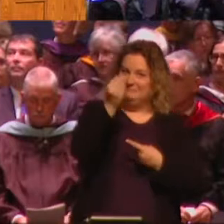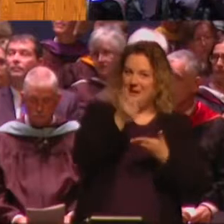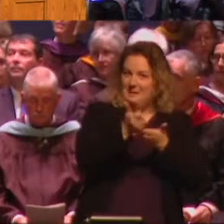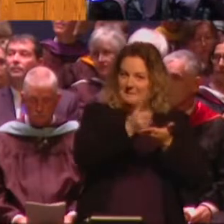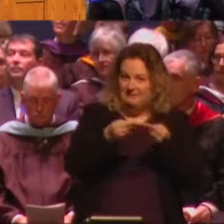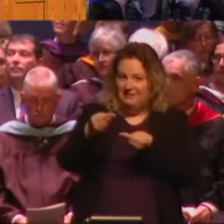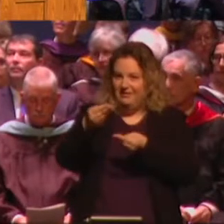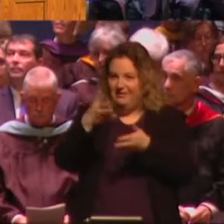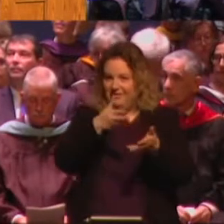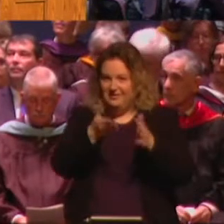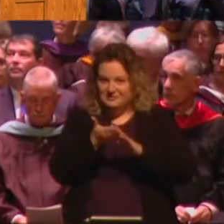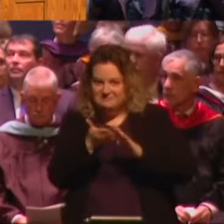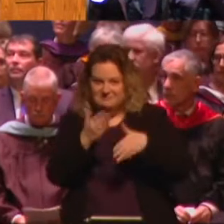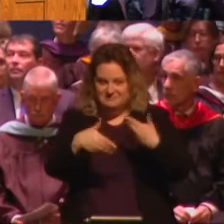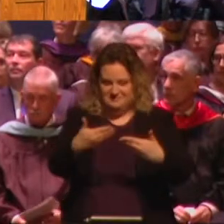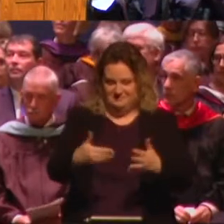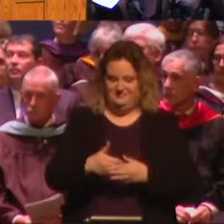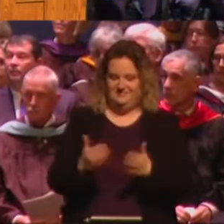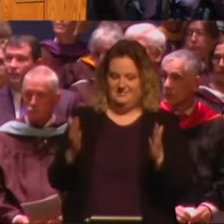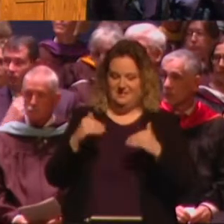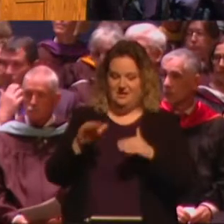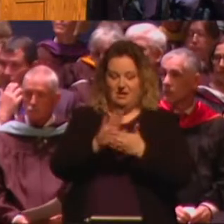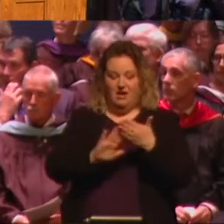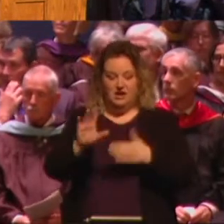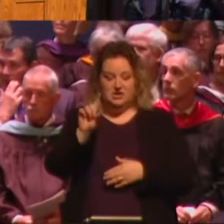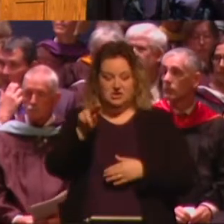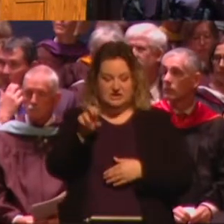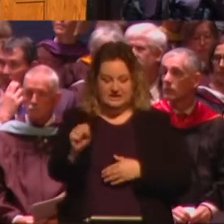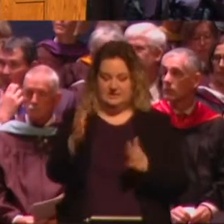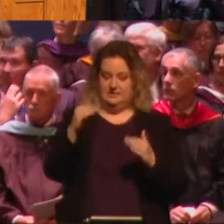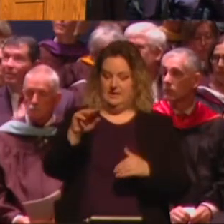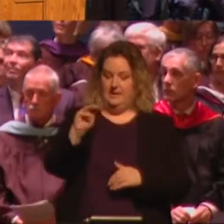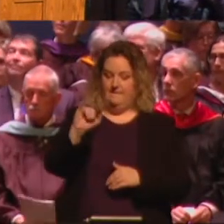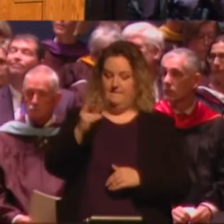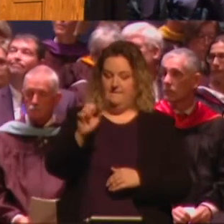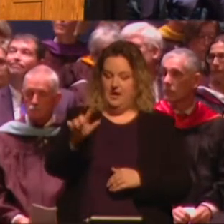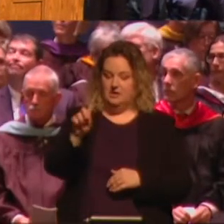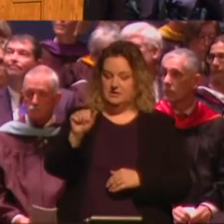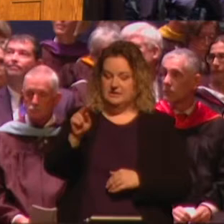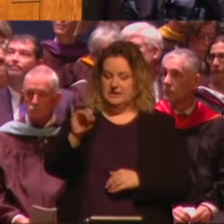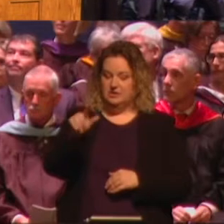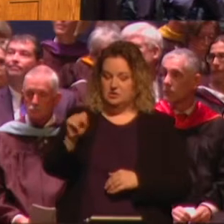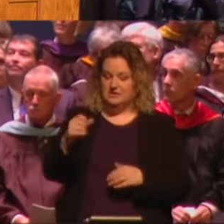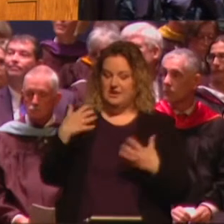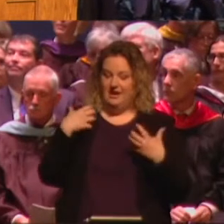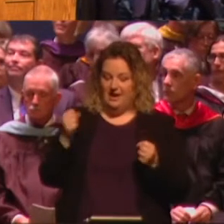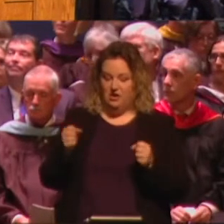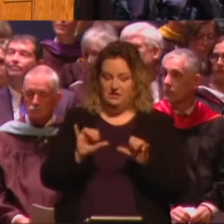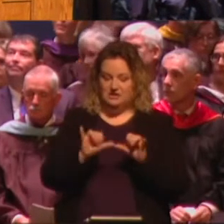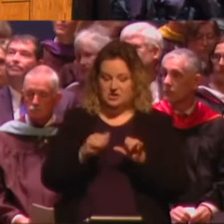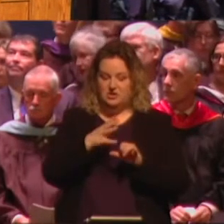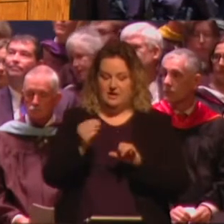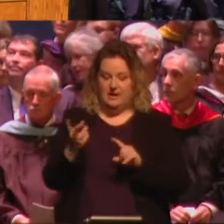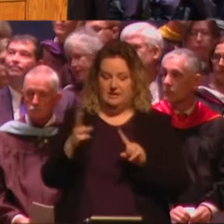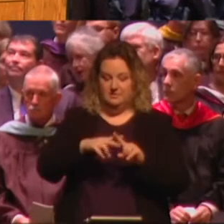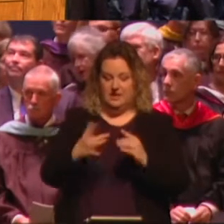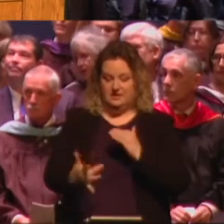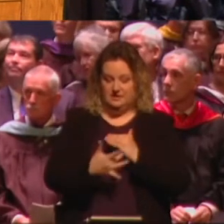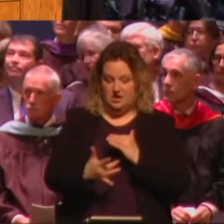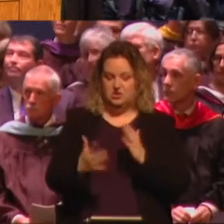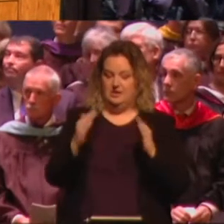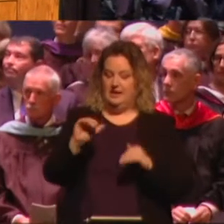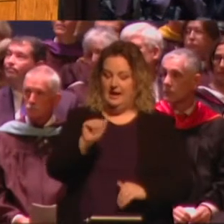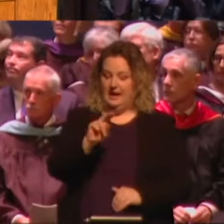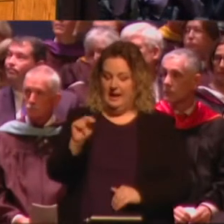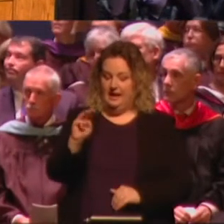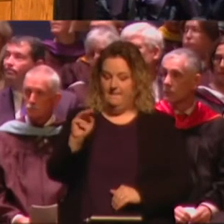deans, Mr. Michael Daniels, Dean of Health, Engineering, and Applied Technology. Ms. Anne Marie McNeely, Dean of